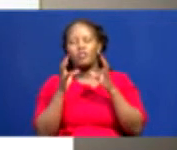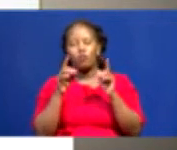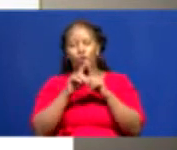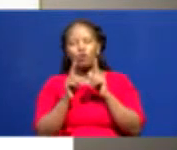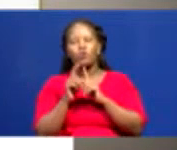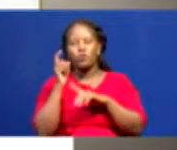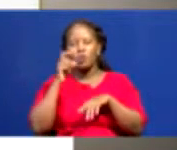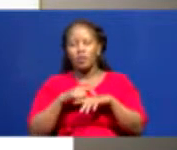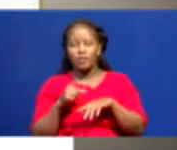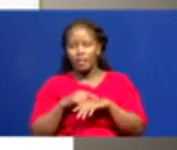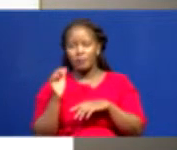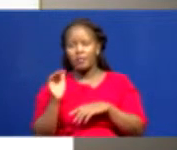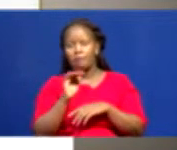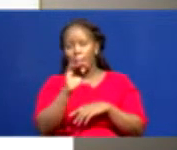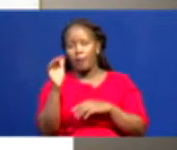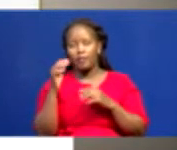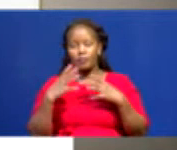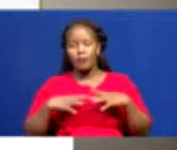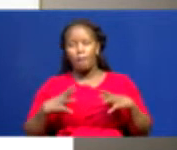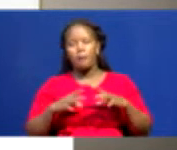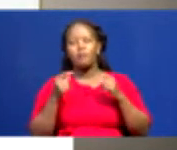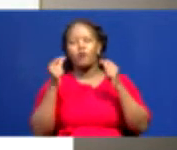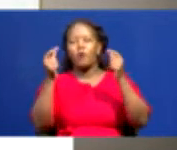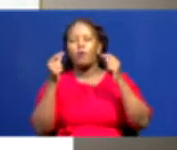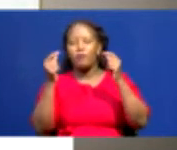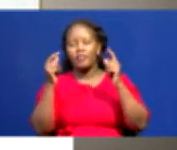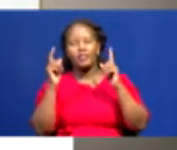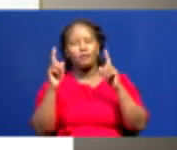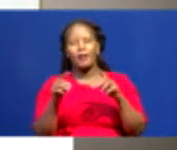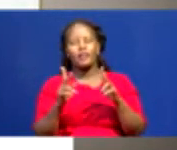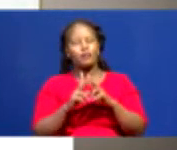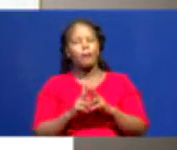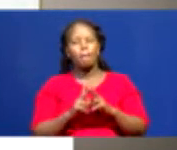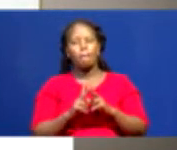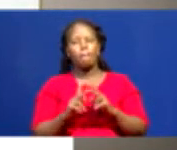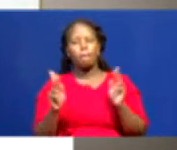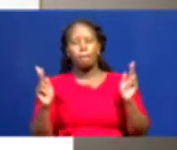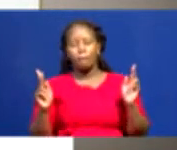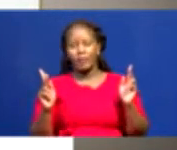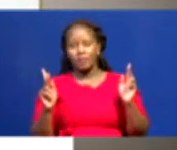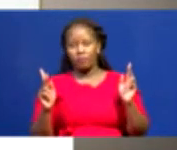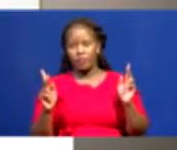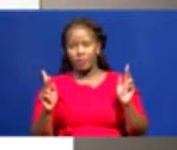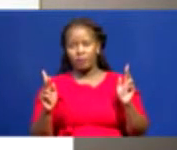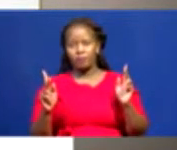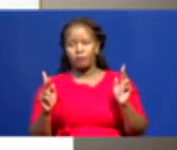as it called upon protesters to picket peacefully.